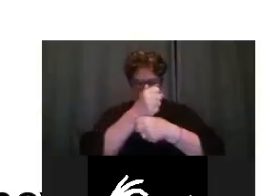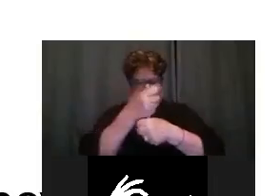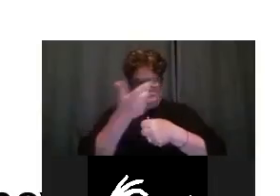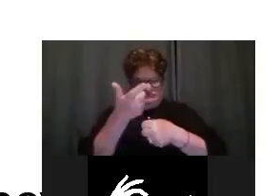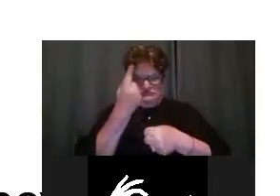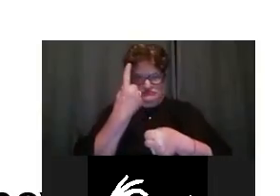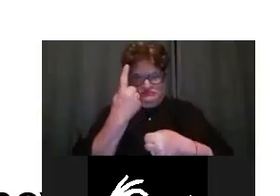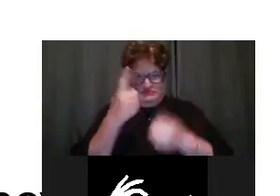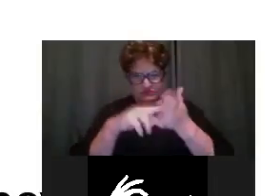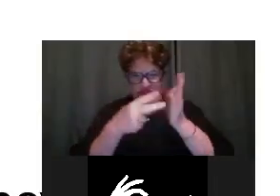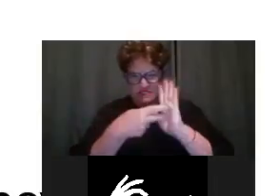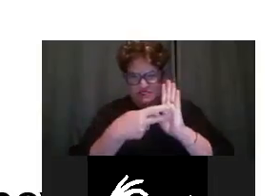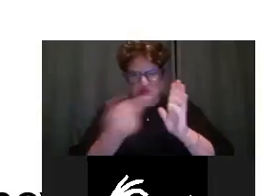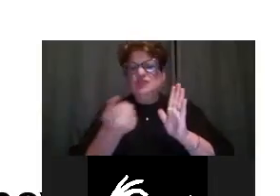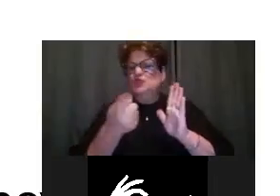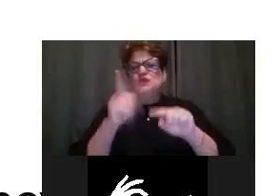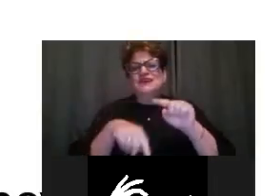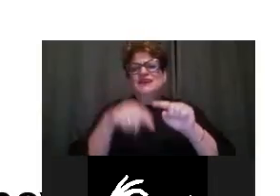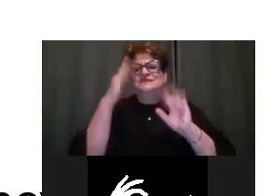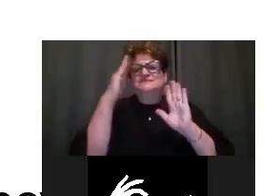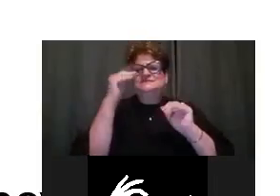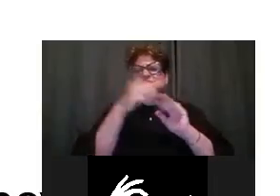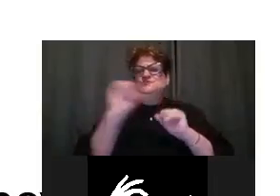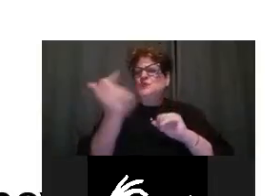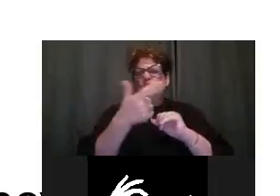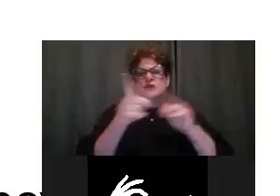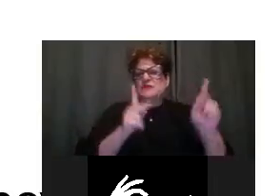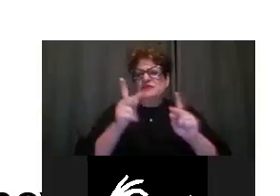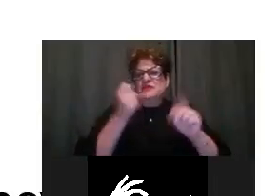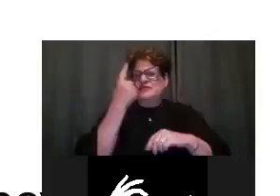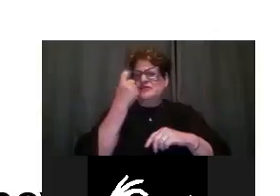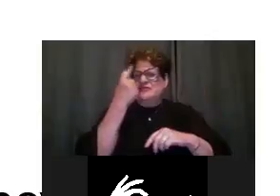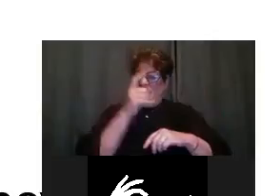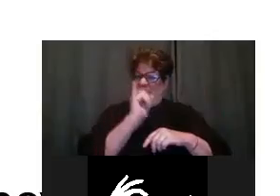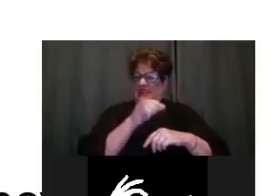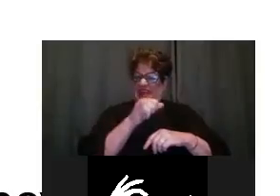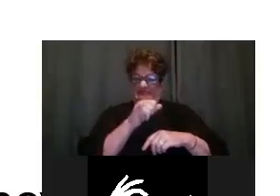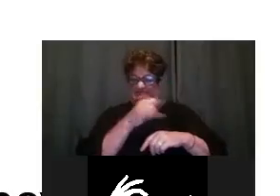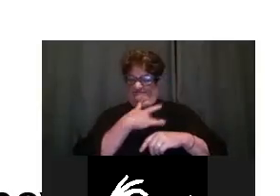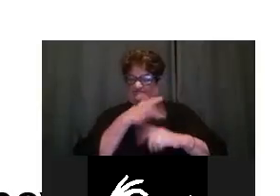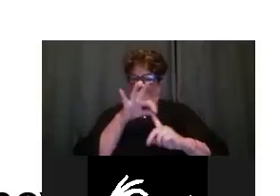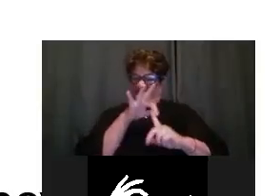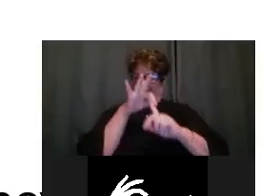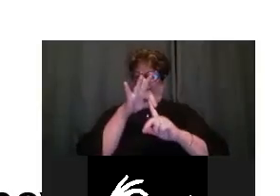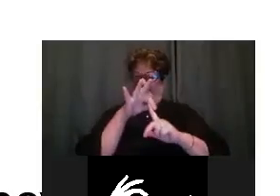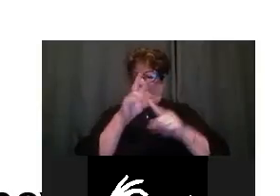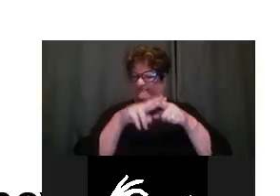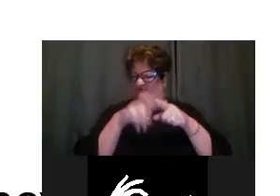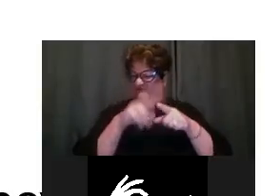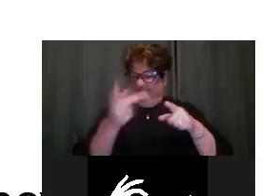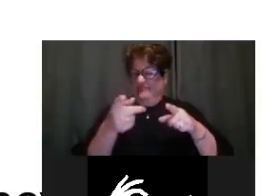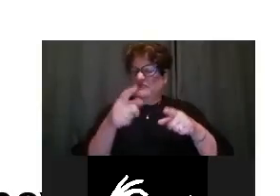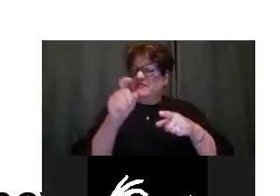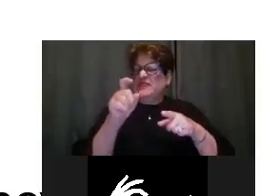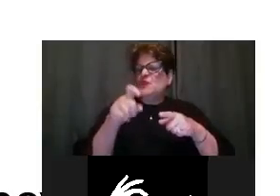expecting everybody to understand. So linguistic competency is also being mindful of those needs and ensuring